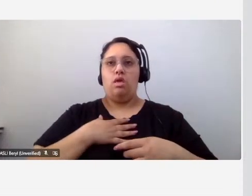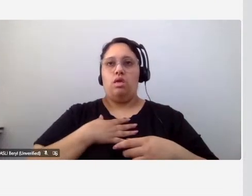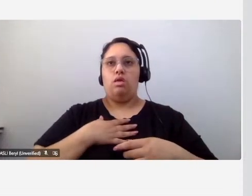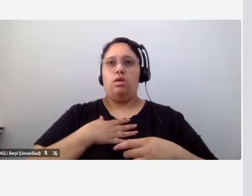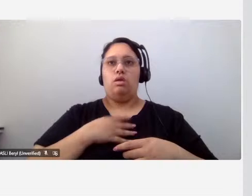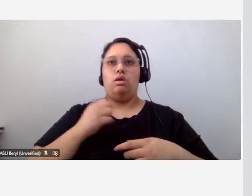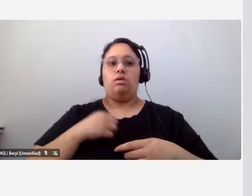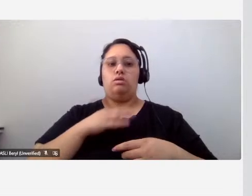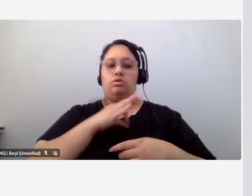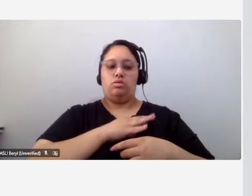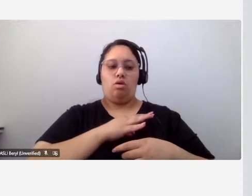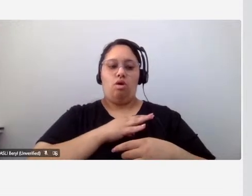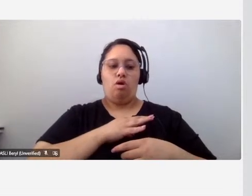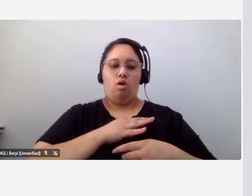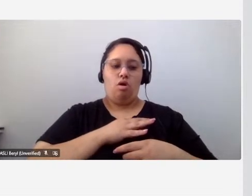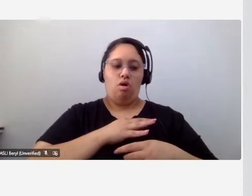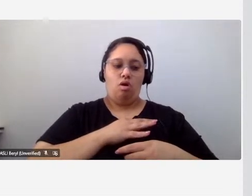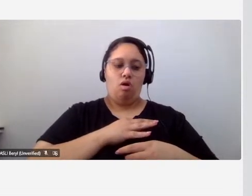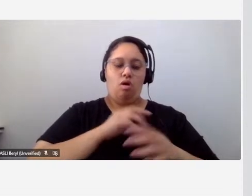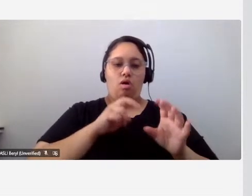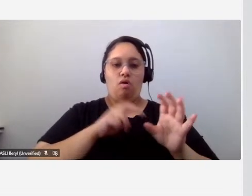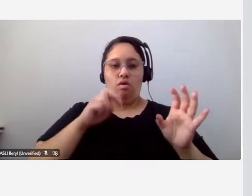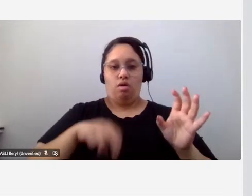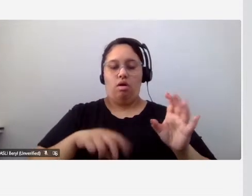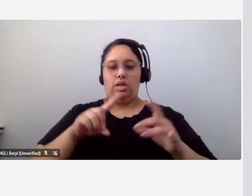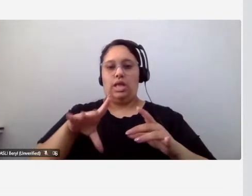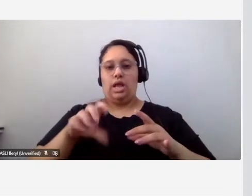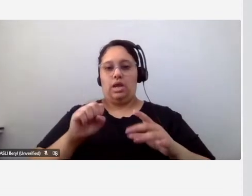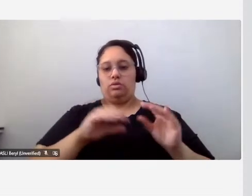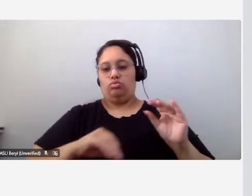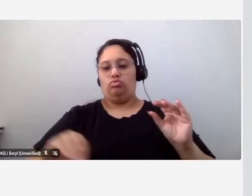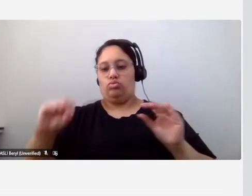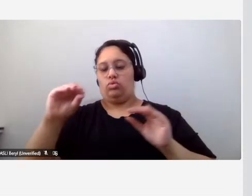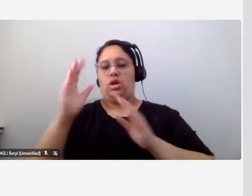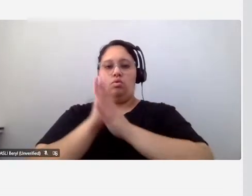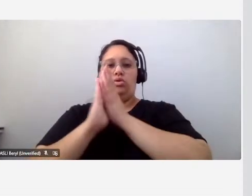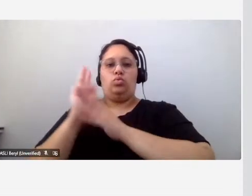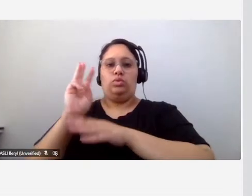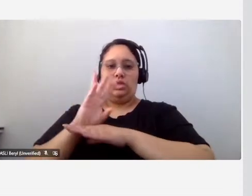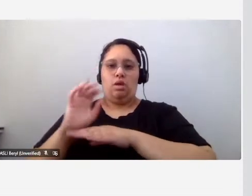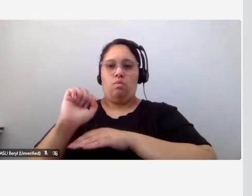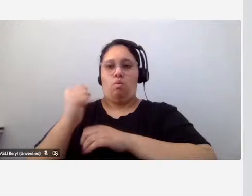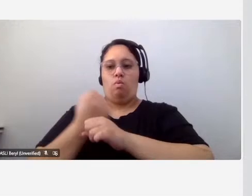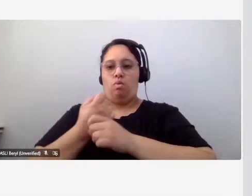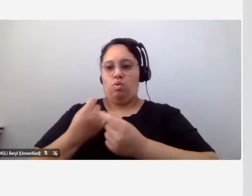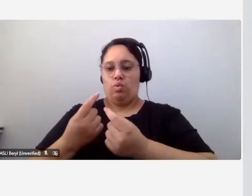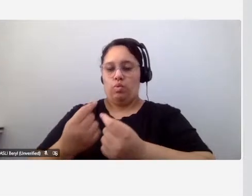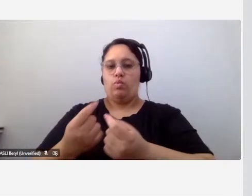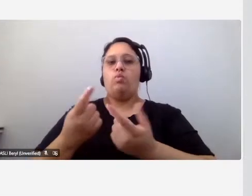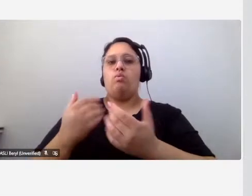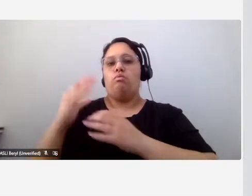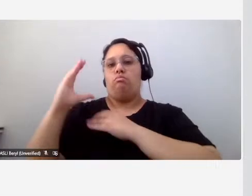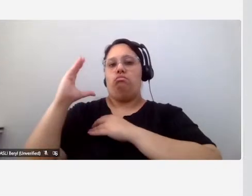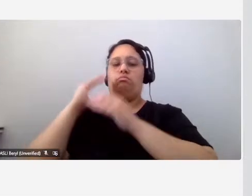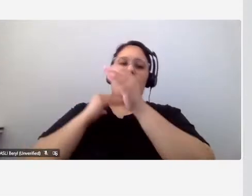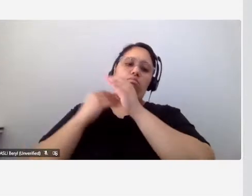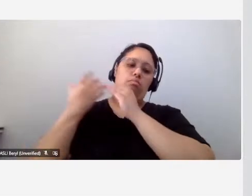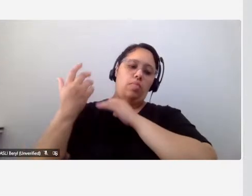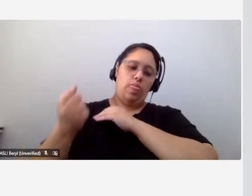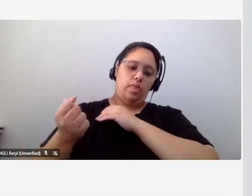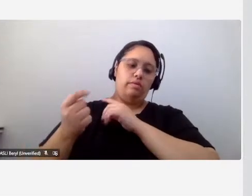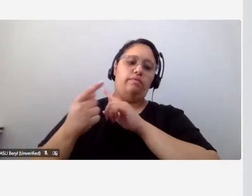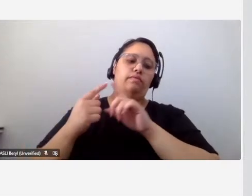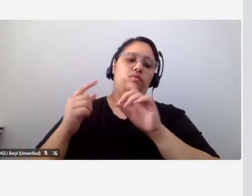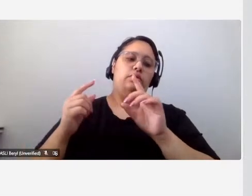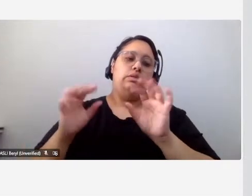staff that are seconded from DCAS to Heritage Western Cape that do the work carry a lot of load on their shoulders,